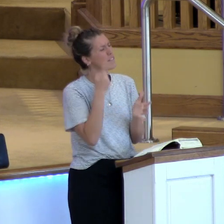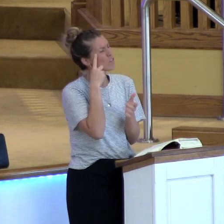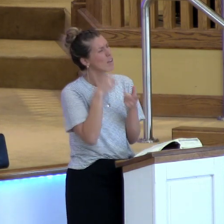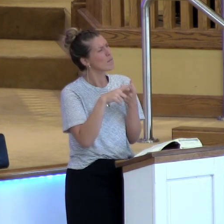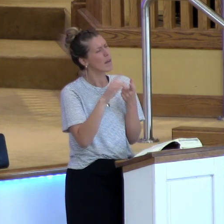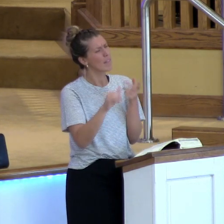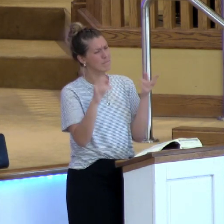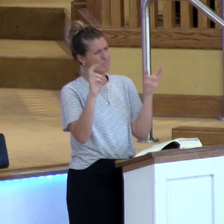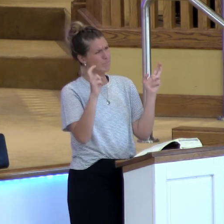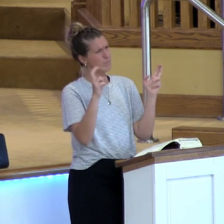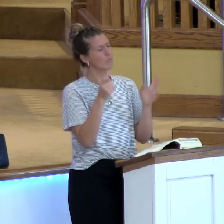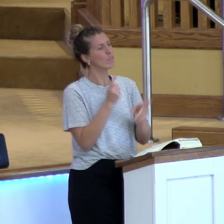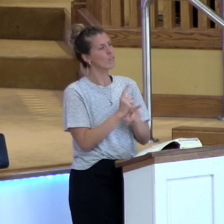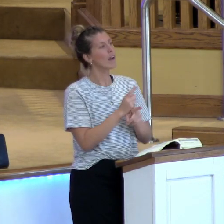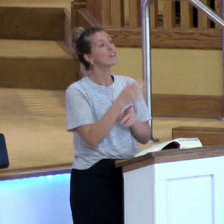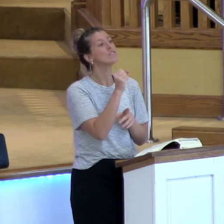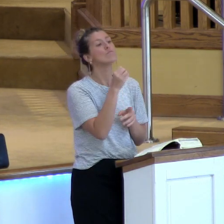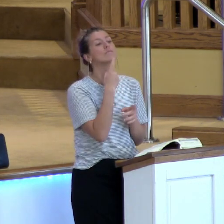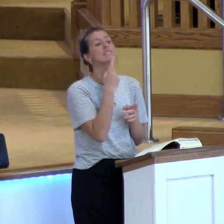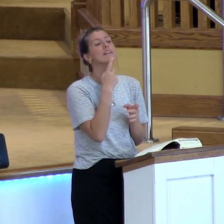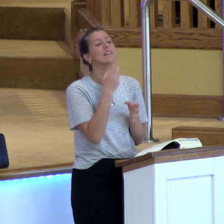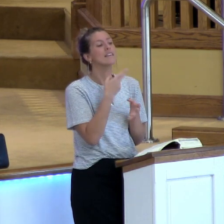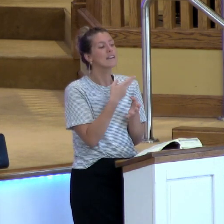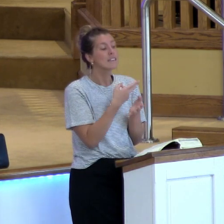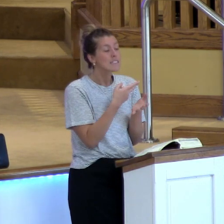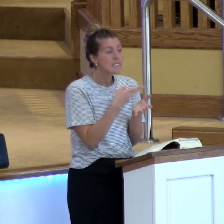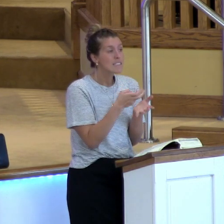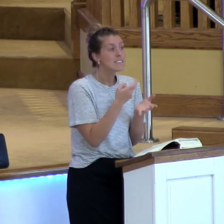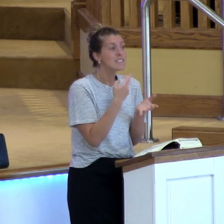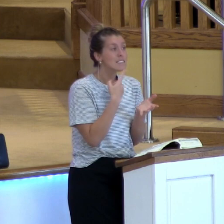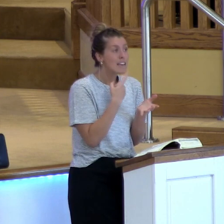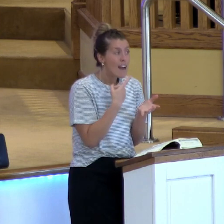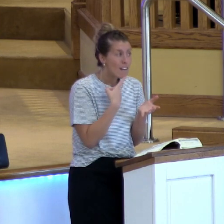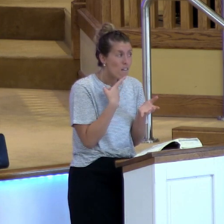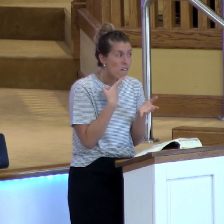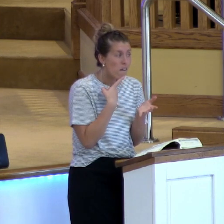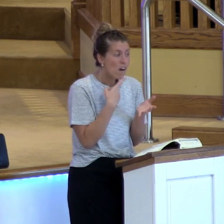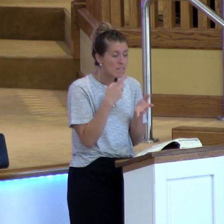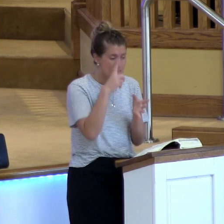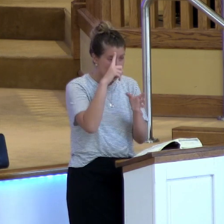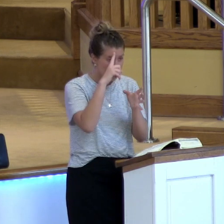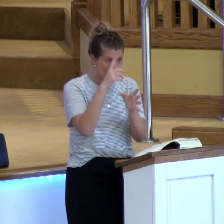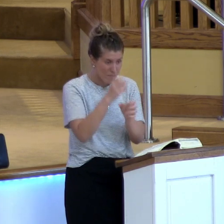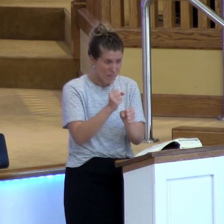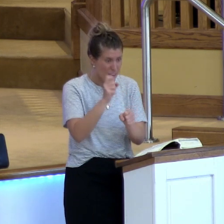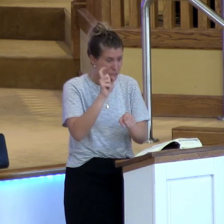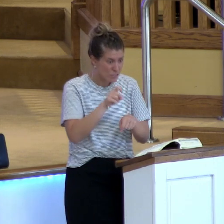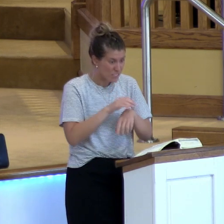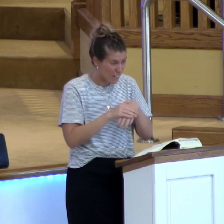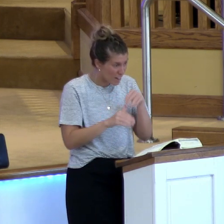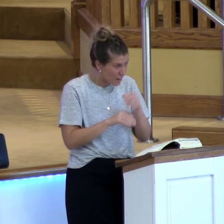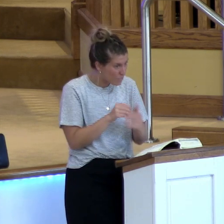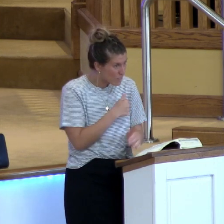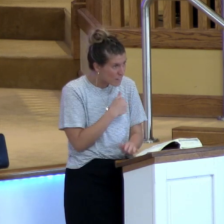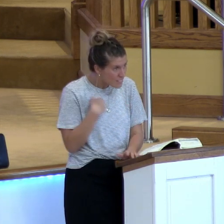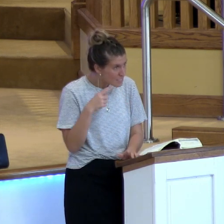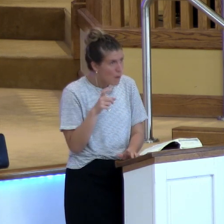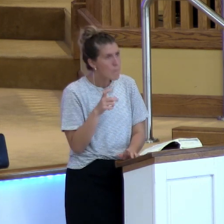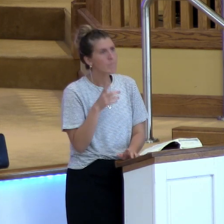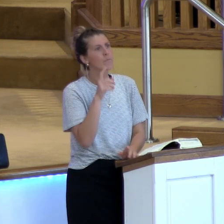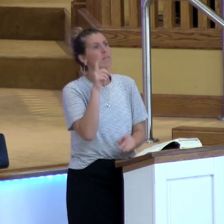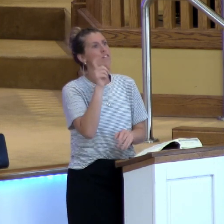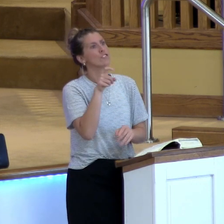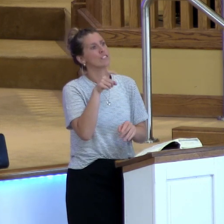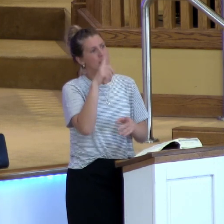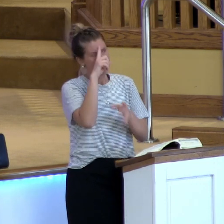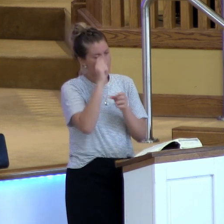thought about that? Have you broken it down? So what is he saying here? Is he saying that the faith should be comforting us? Should the faith